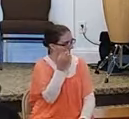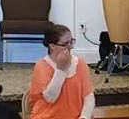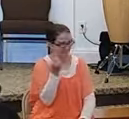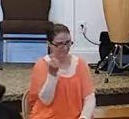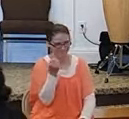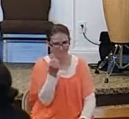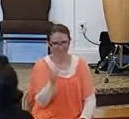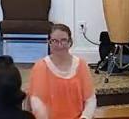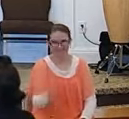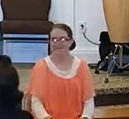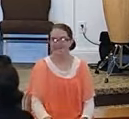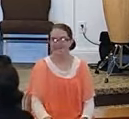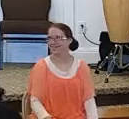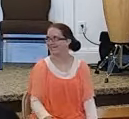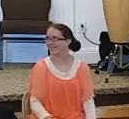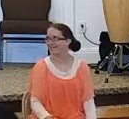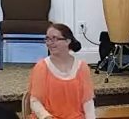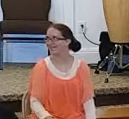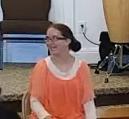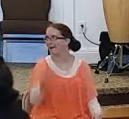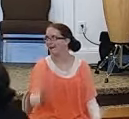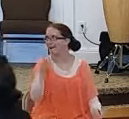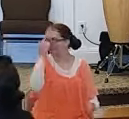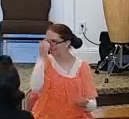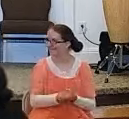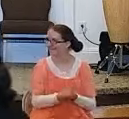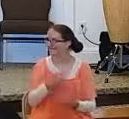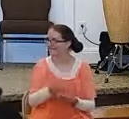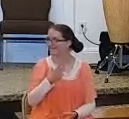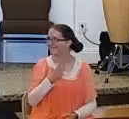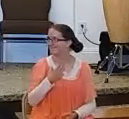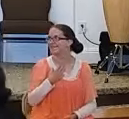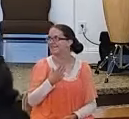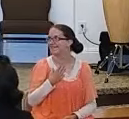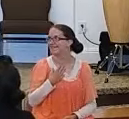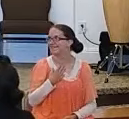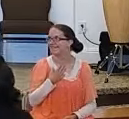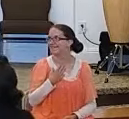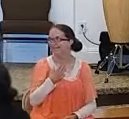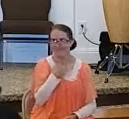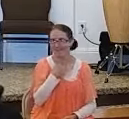they? At least I believe they're all my friends.